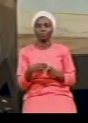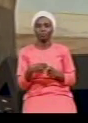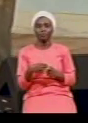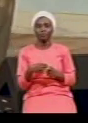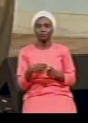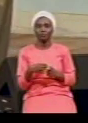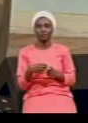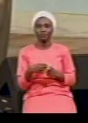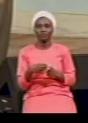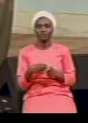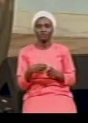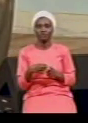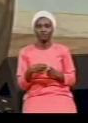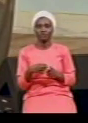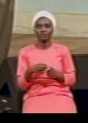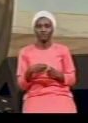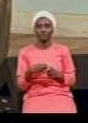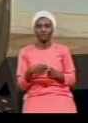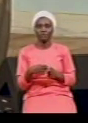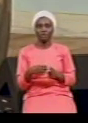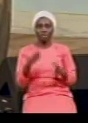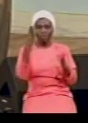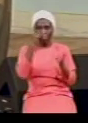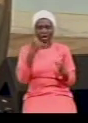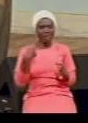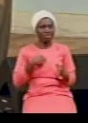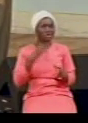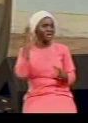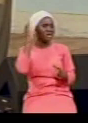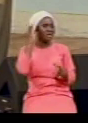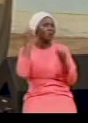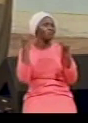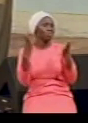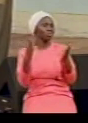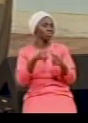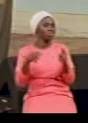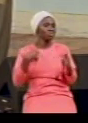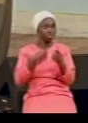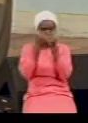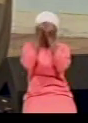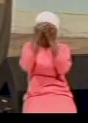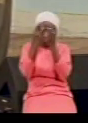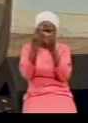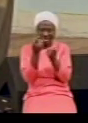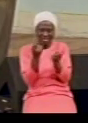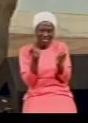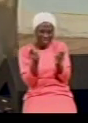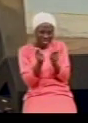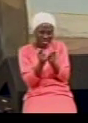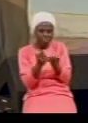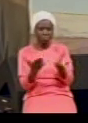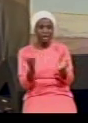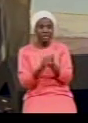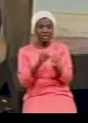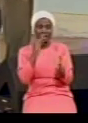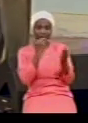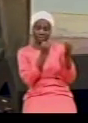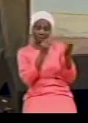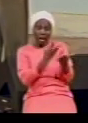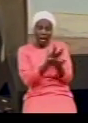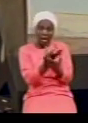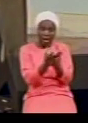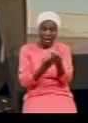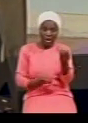much and we do so little? Lack of courage, lack of courage. Our problem is